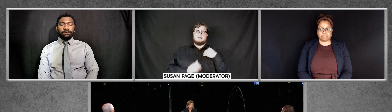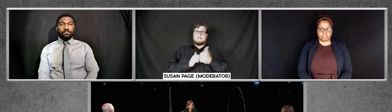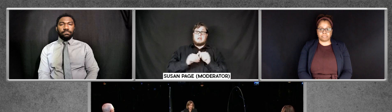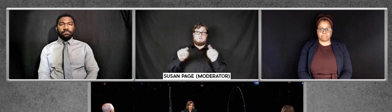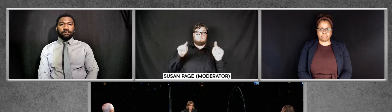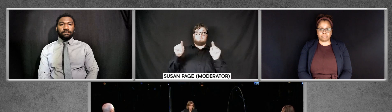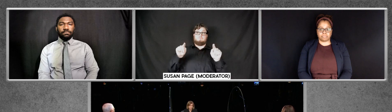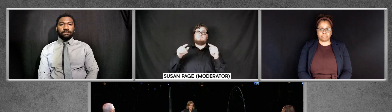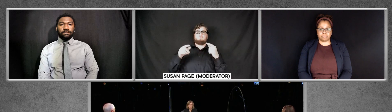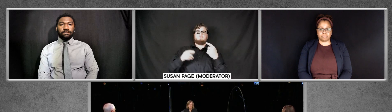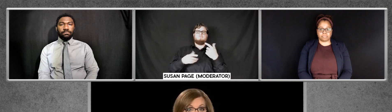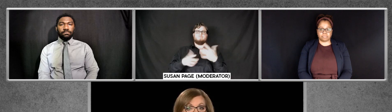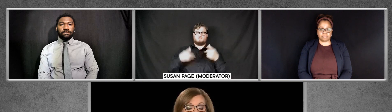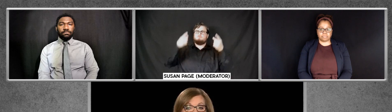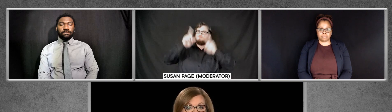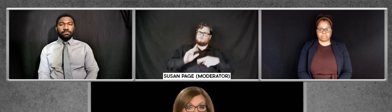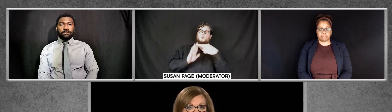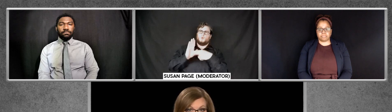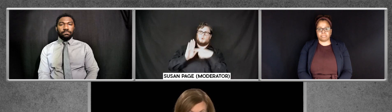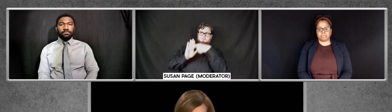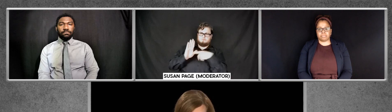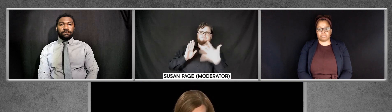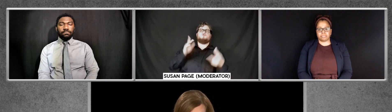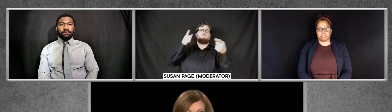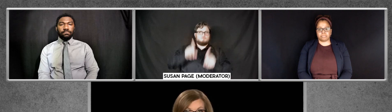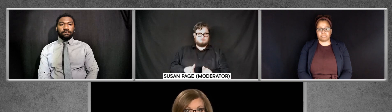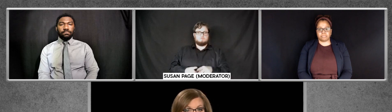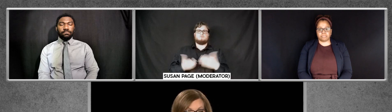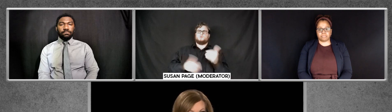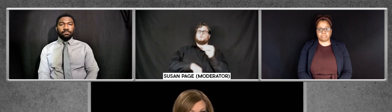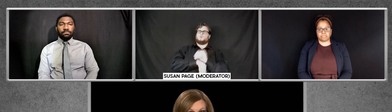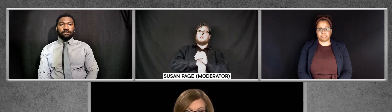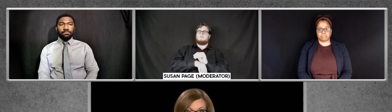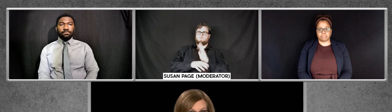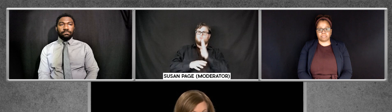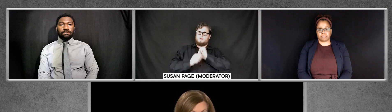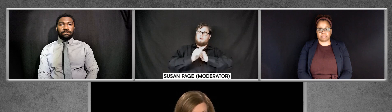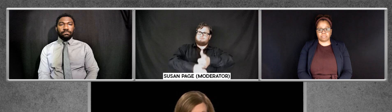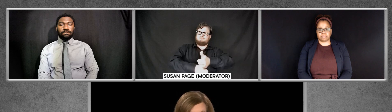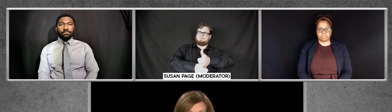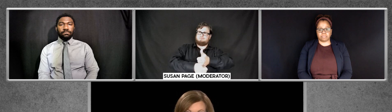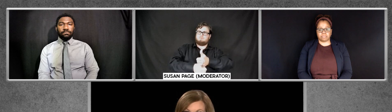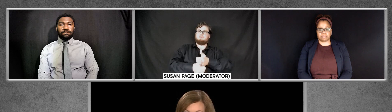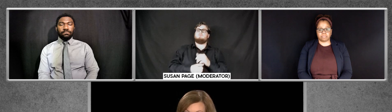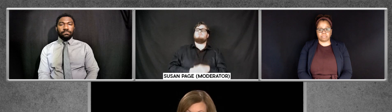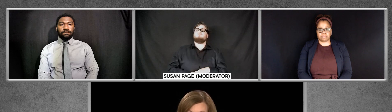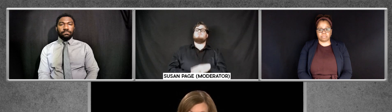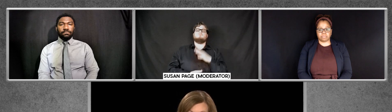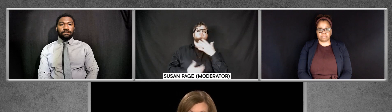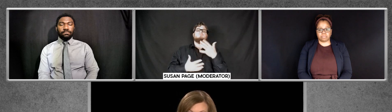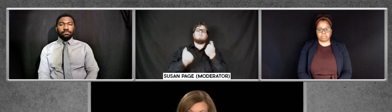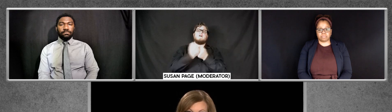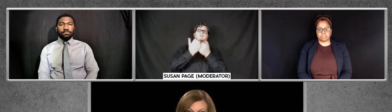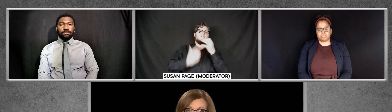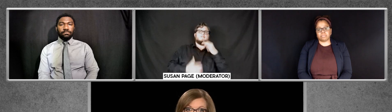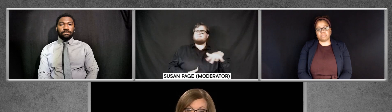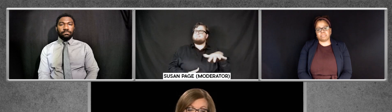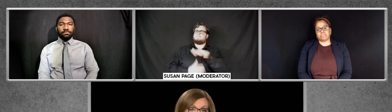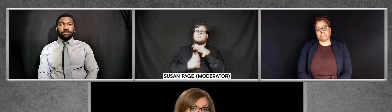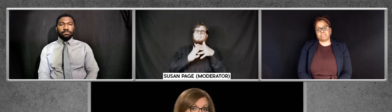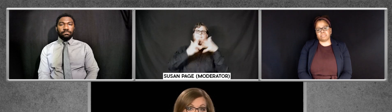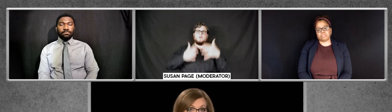ground rules for tonight. I'm here to enforce them on behalf of the millions of Americans who are watching.